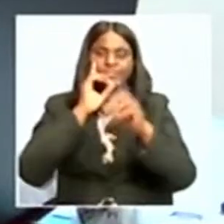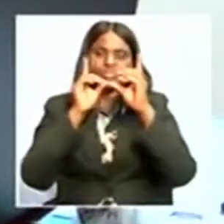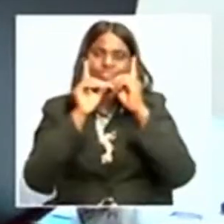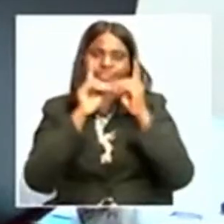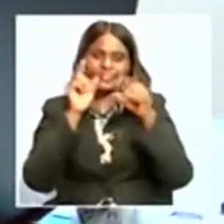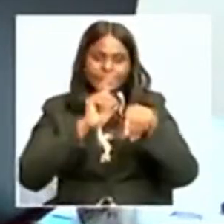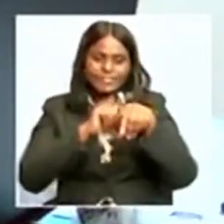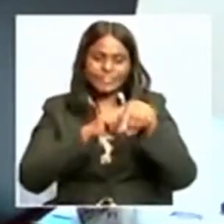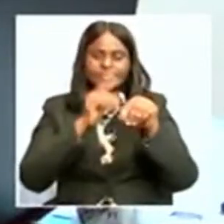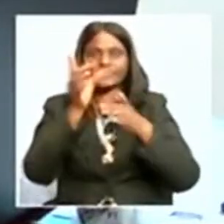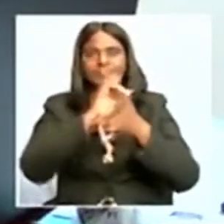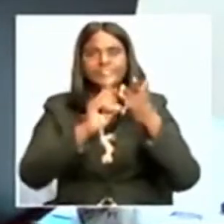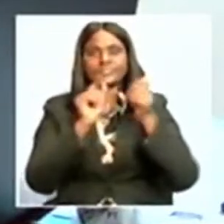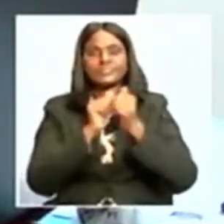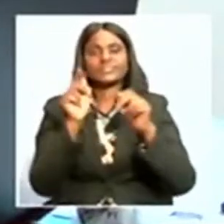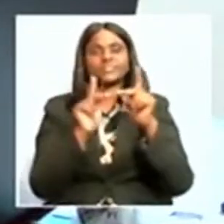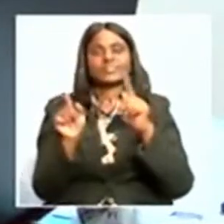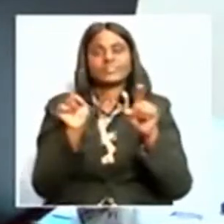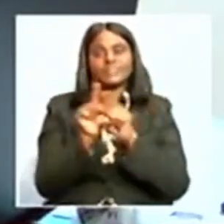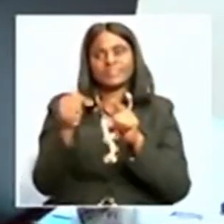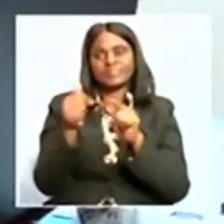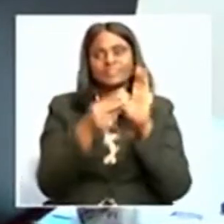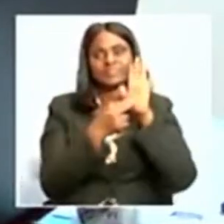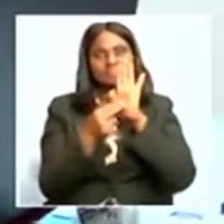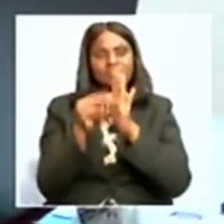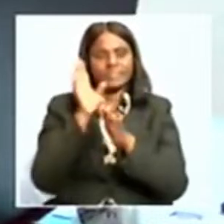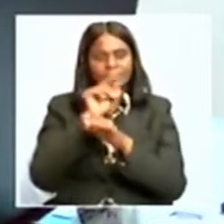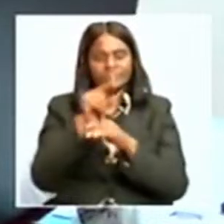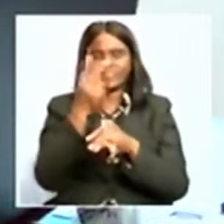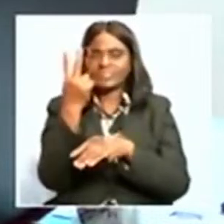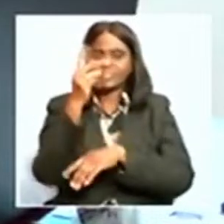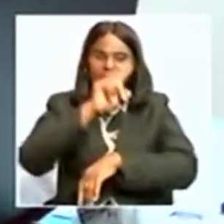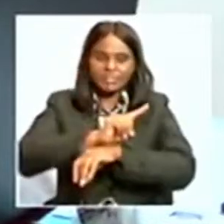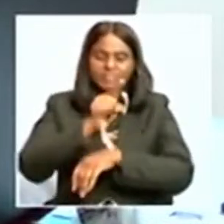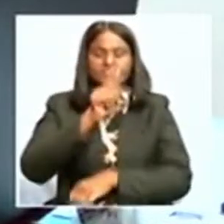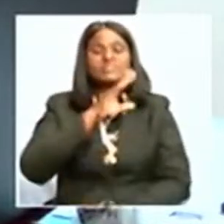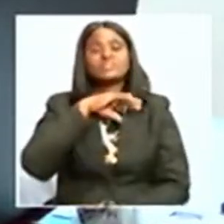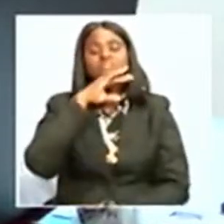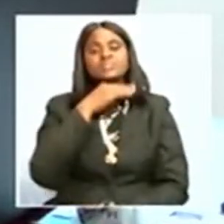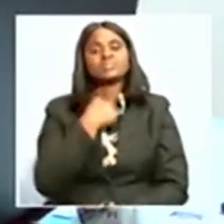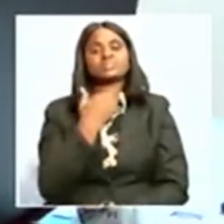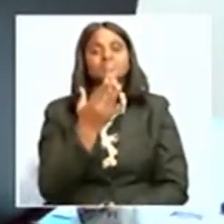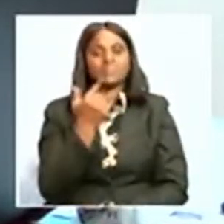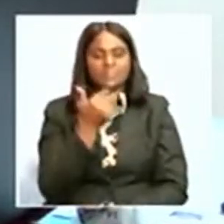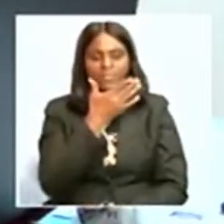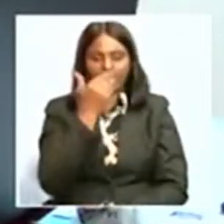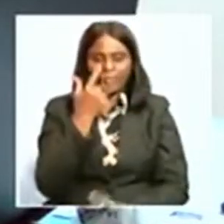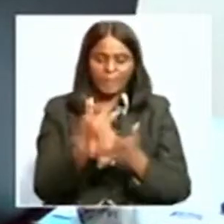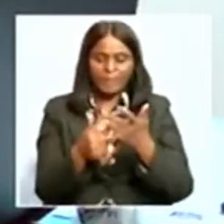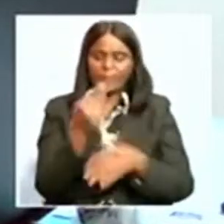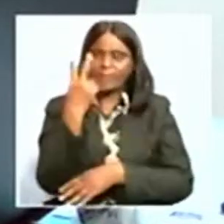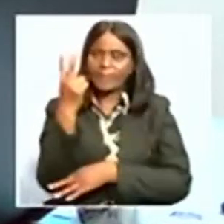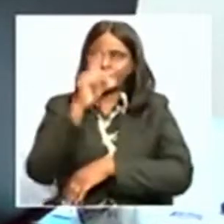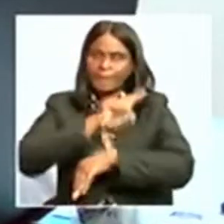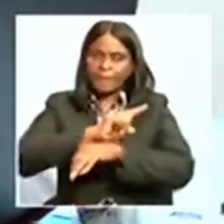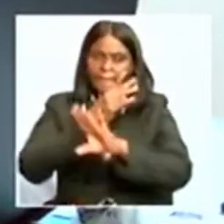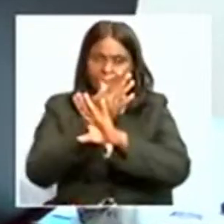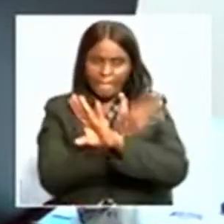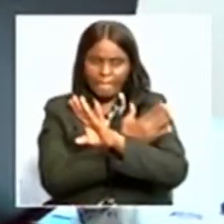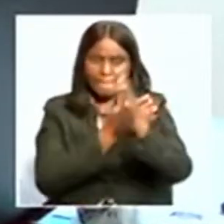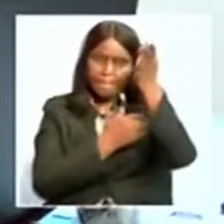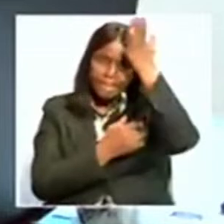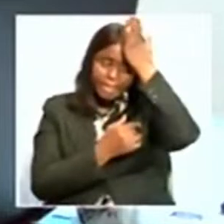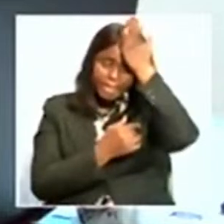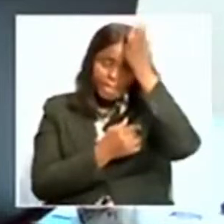drafting this with the client, and they did indicate that 2 days was sufficient. So it should be 2 days before the due